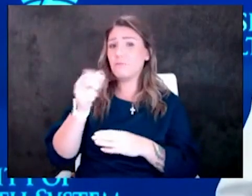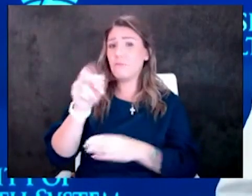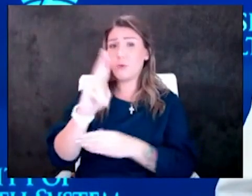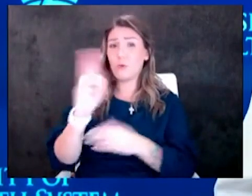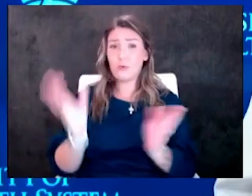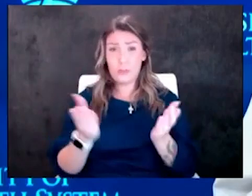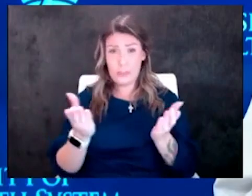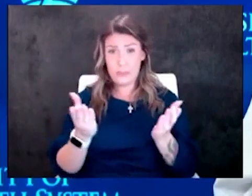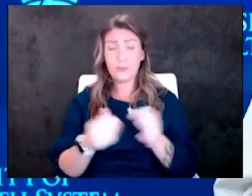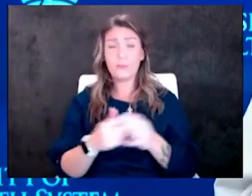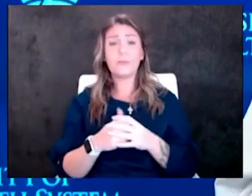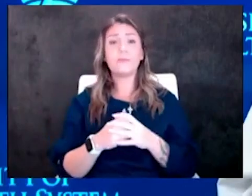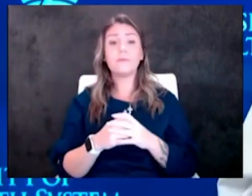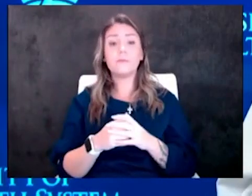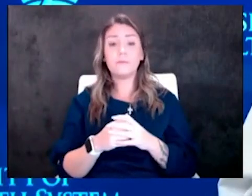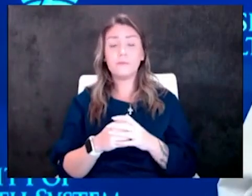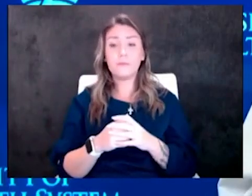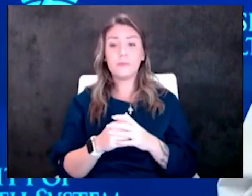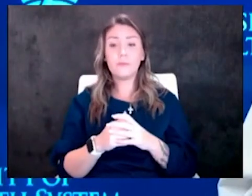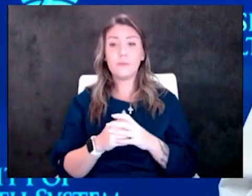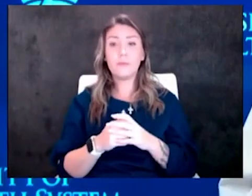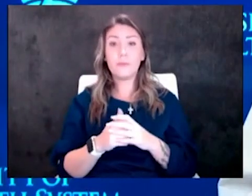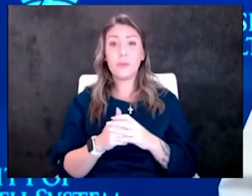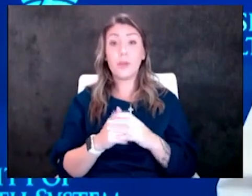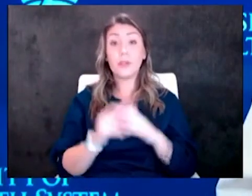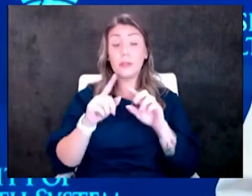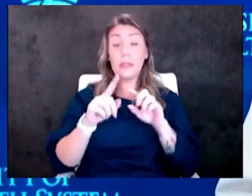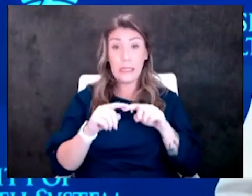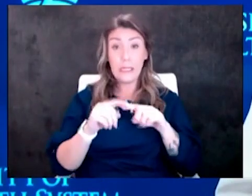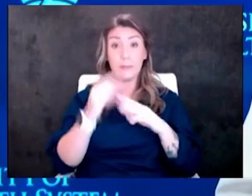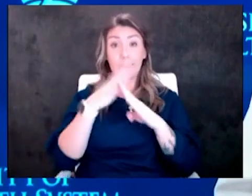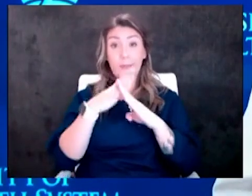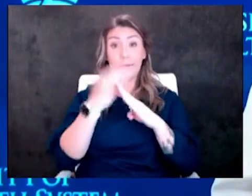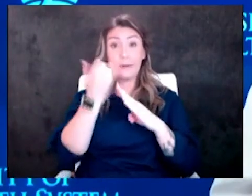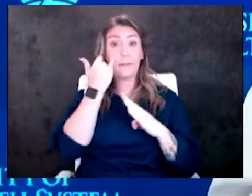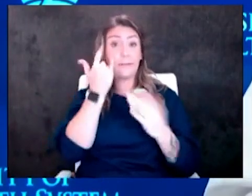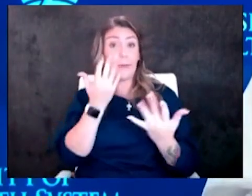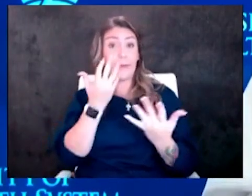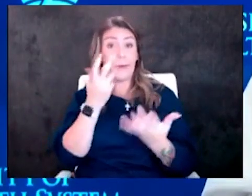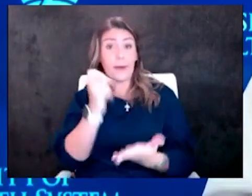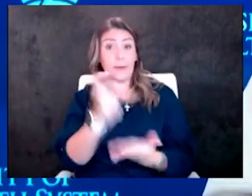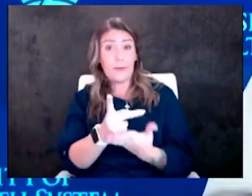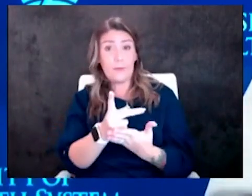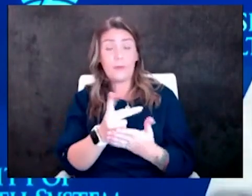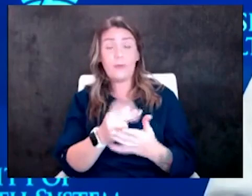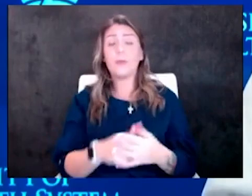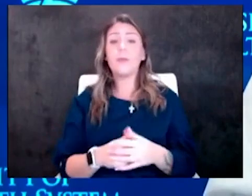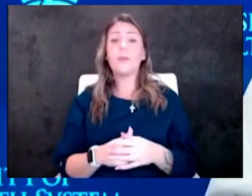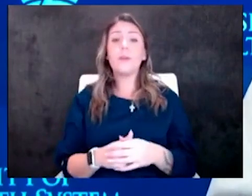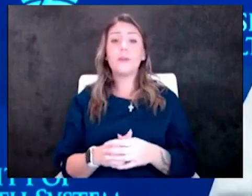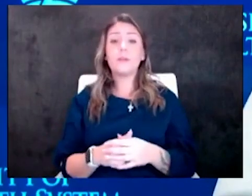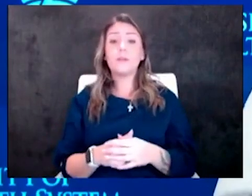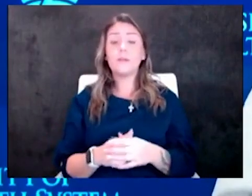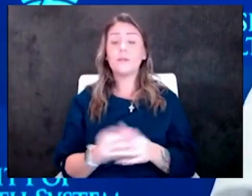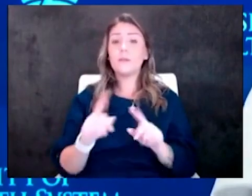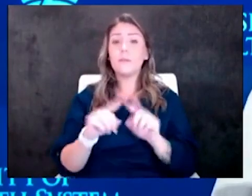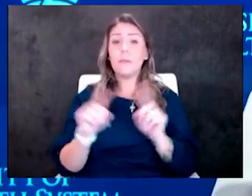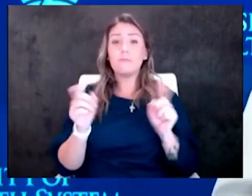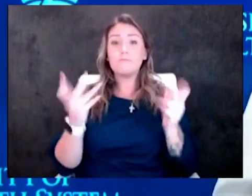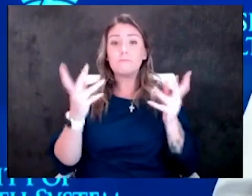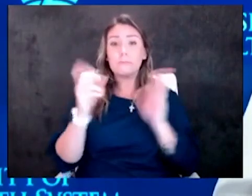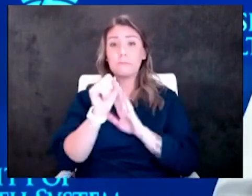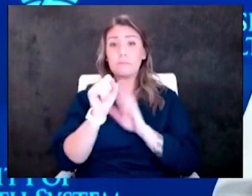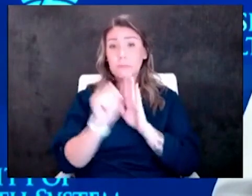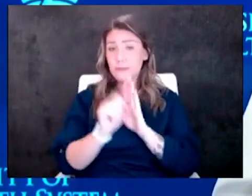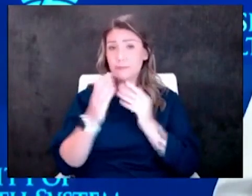there is some liability protection you have if you wait for the approval. But I think many states are going ahead and forging